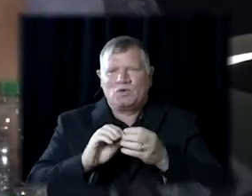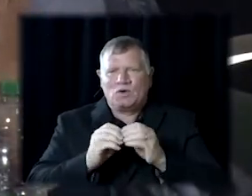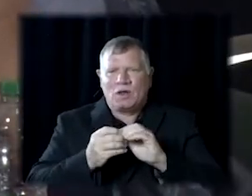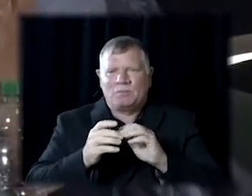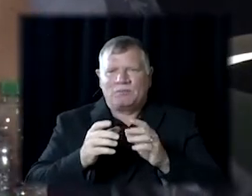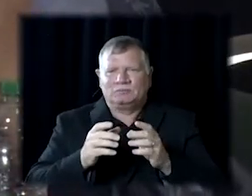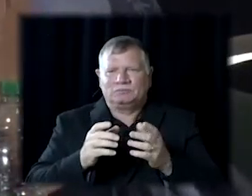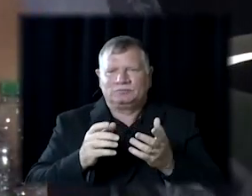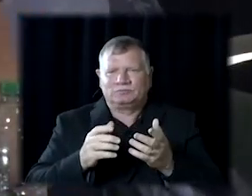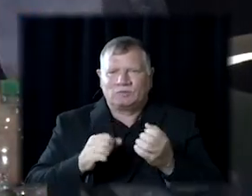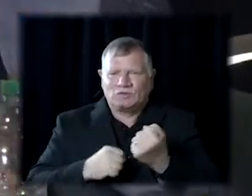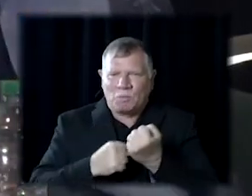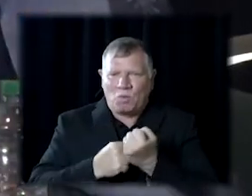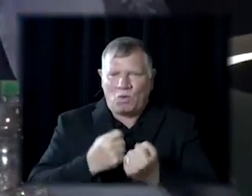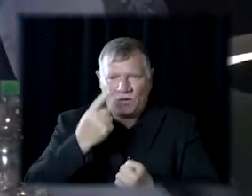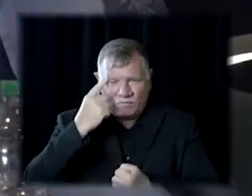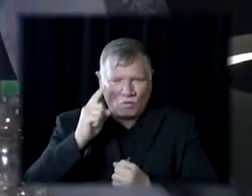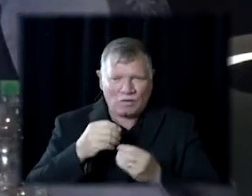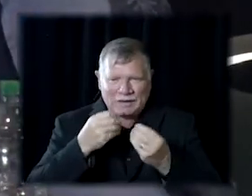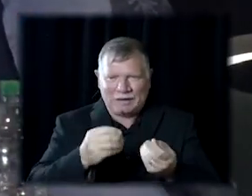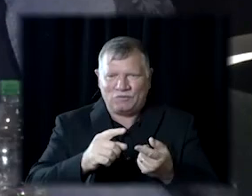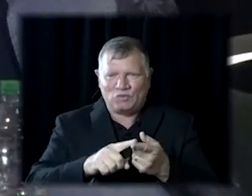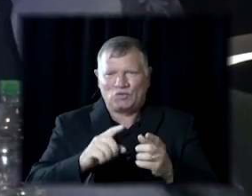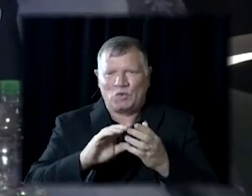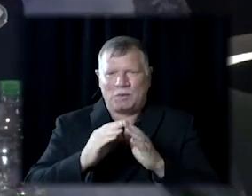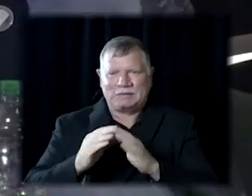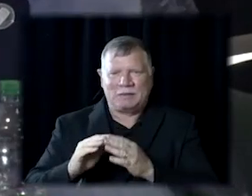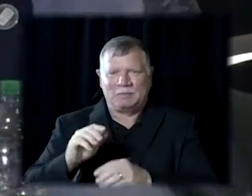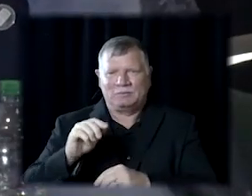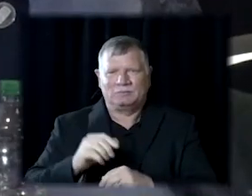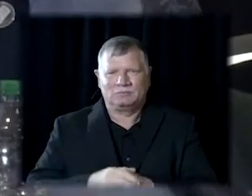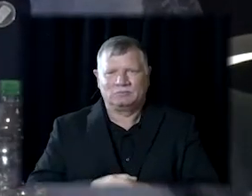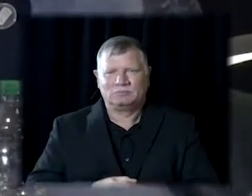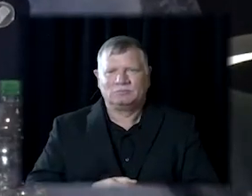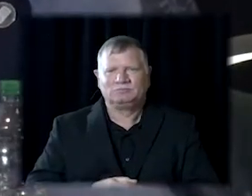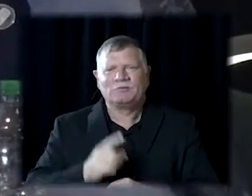of sources of support that can be provided to municipalities.